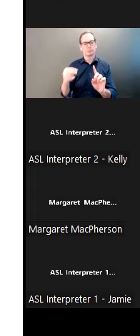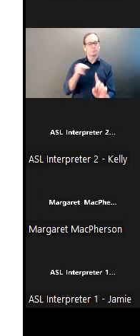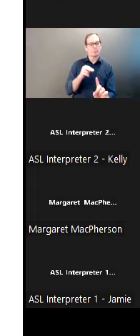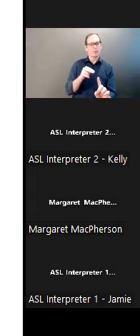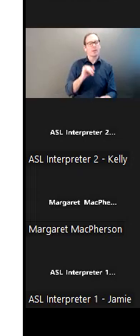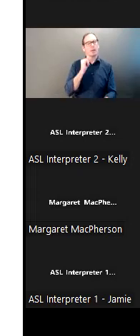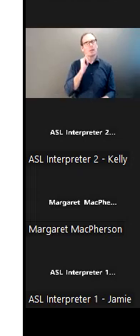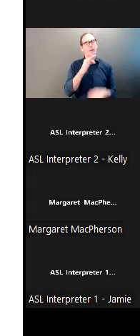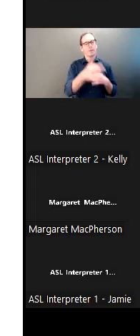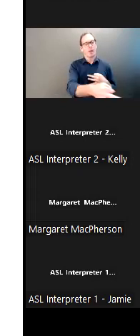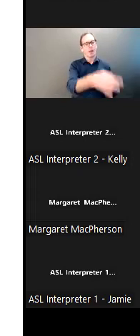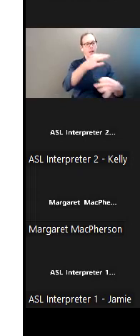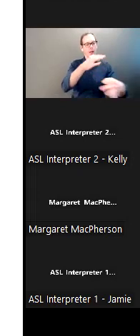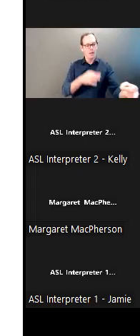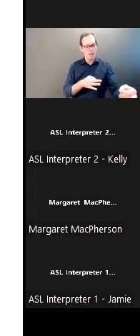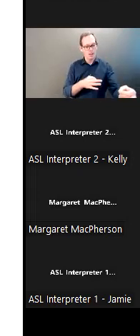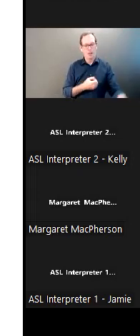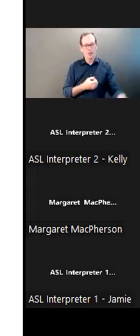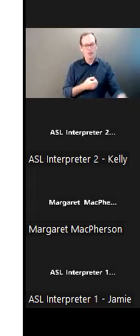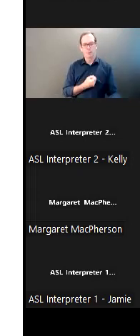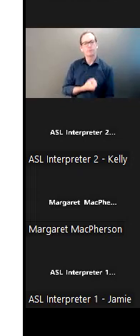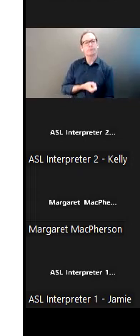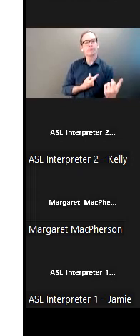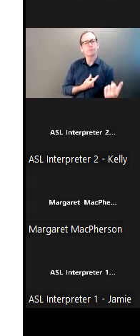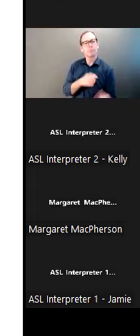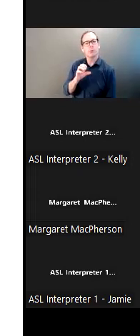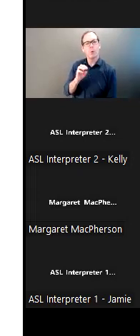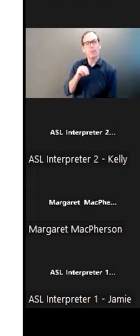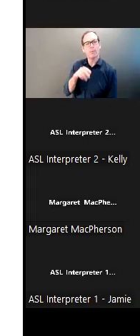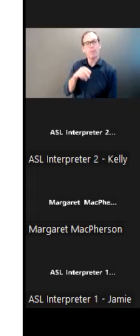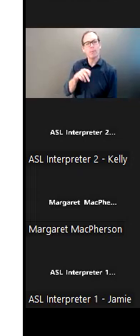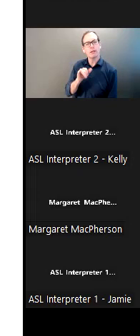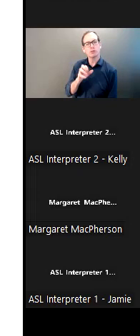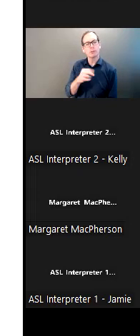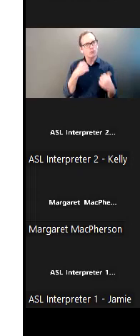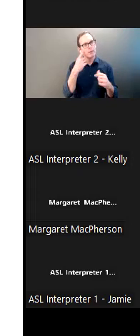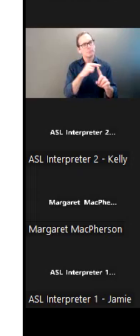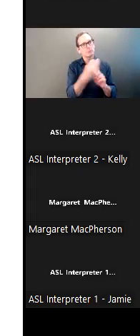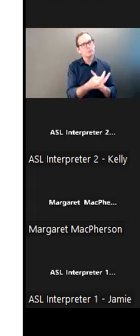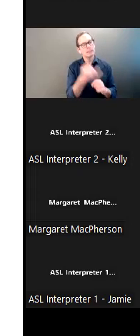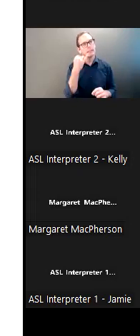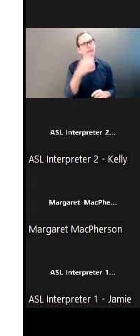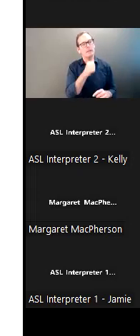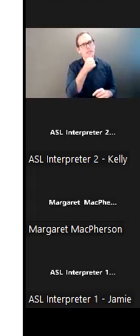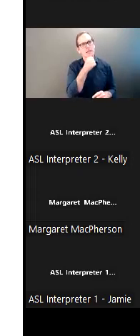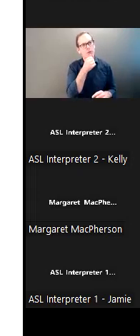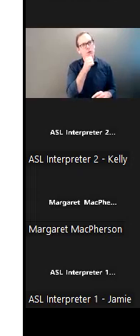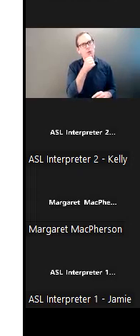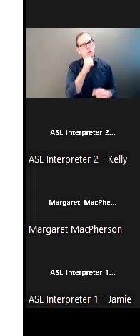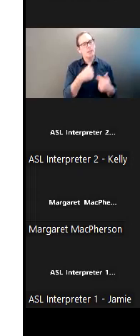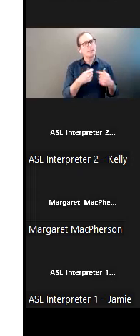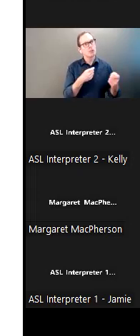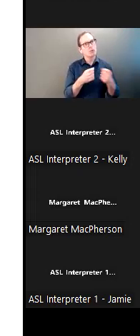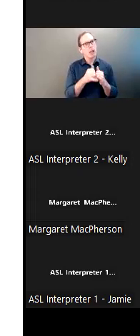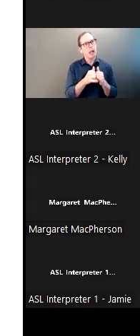if that were me sort of mindset. So maybe, have you think about that a little bit in terms of your own practice and when you